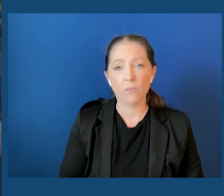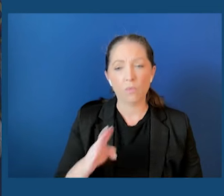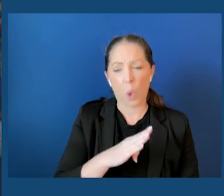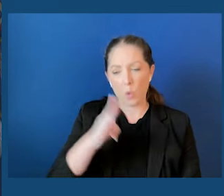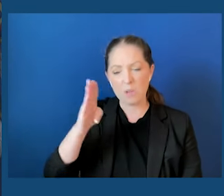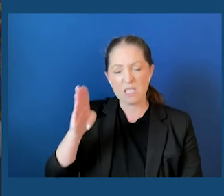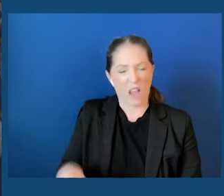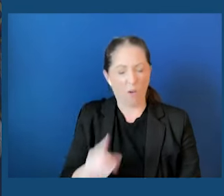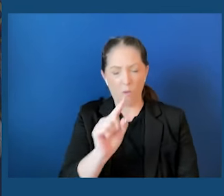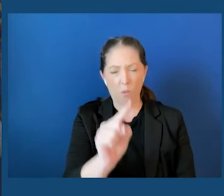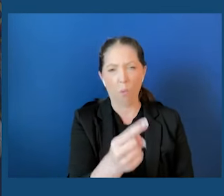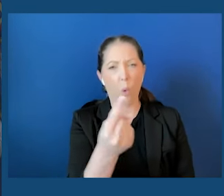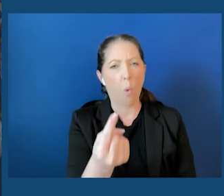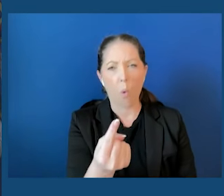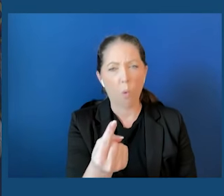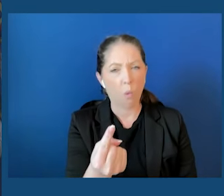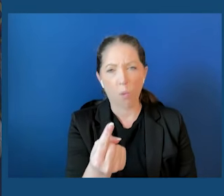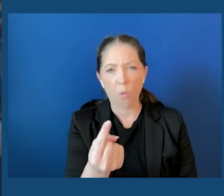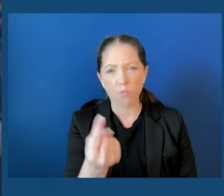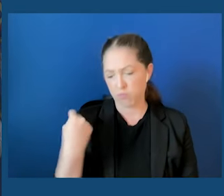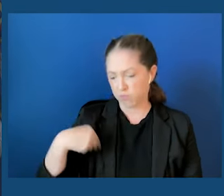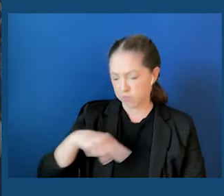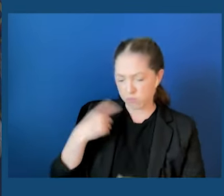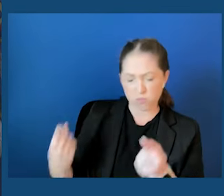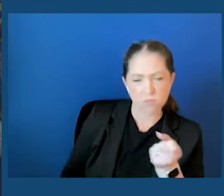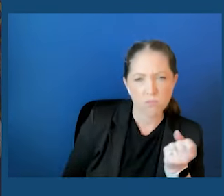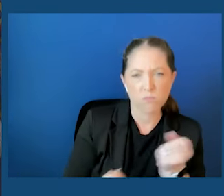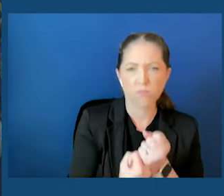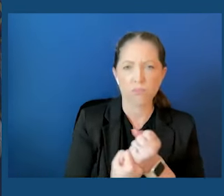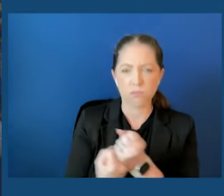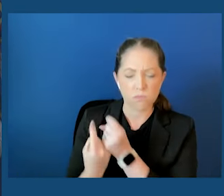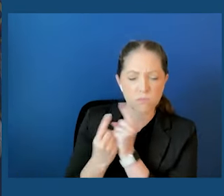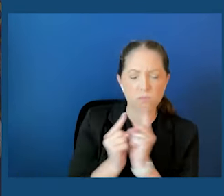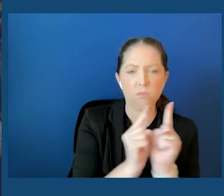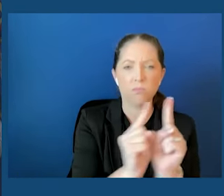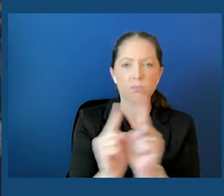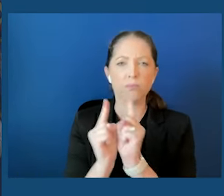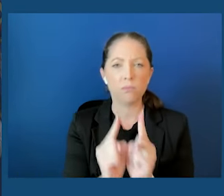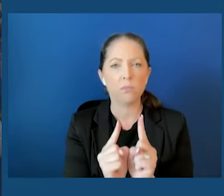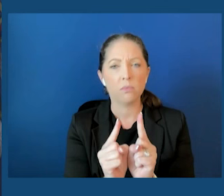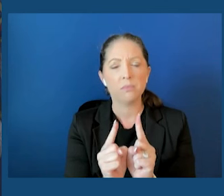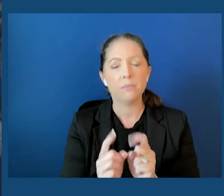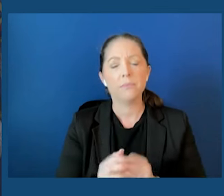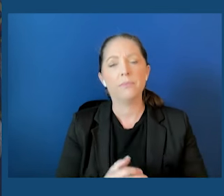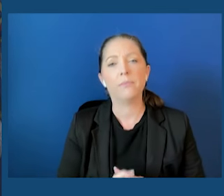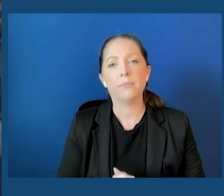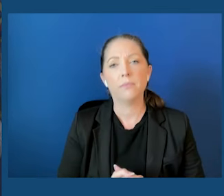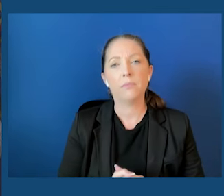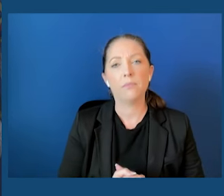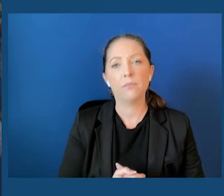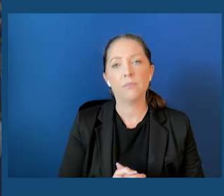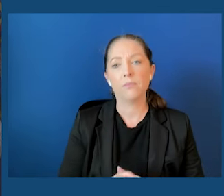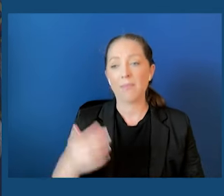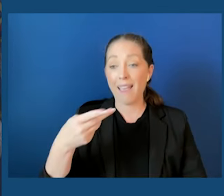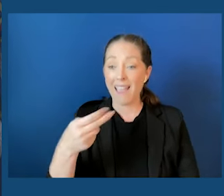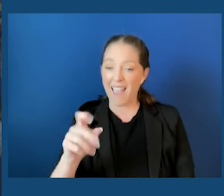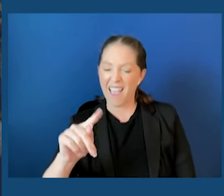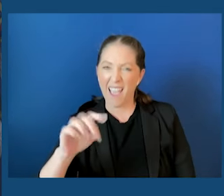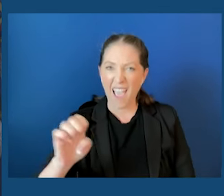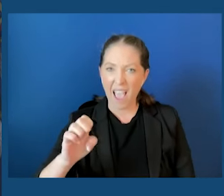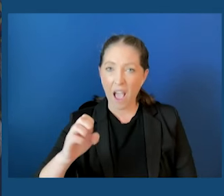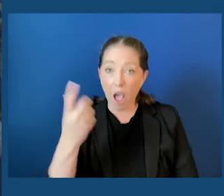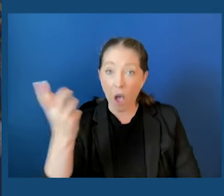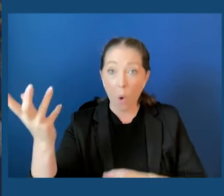alone. We are at your side. And we'll also never be defeated by hate. We'll